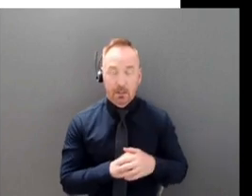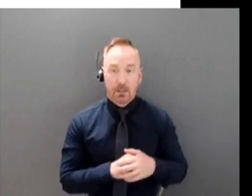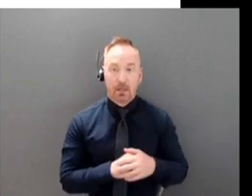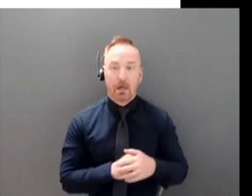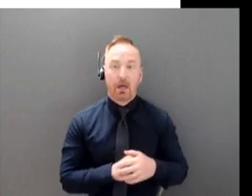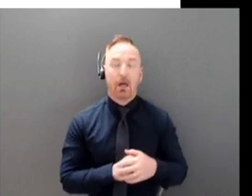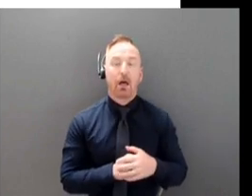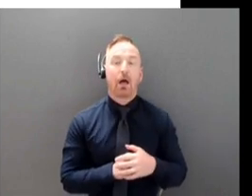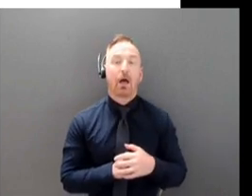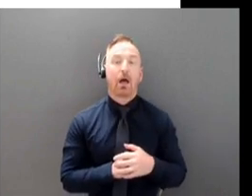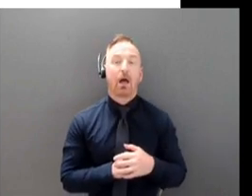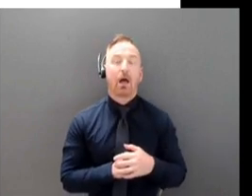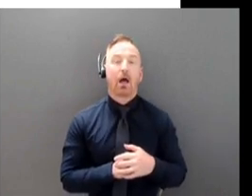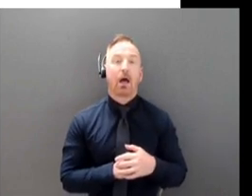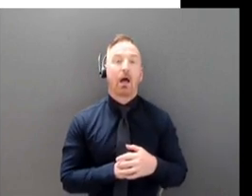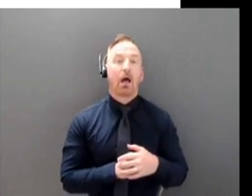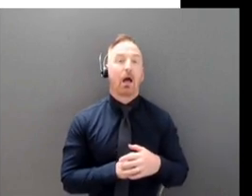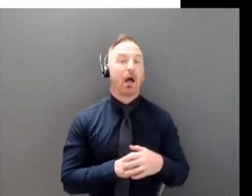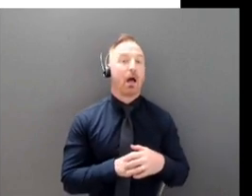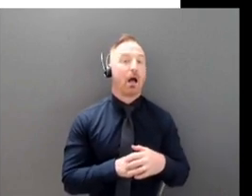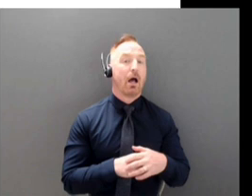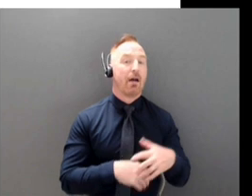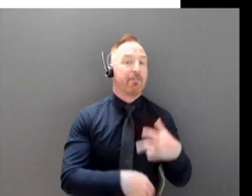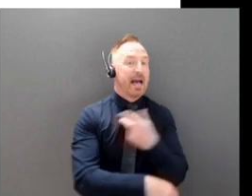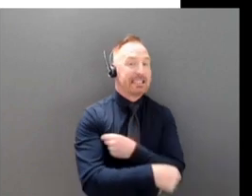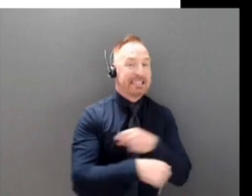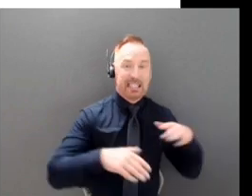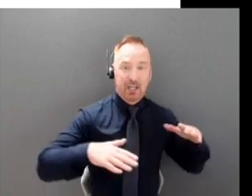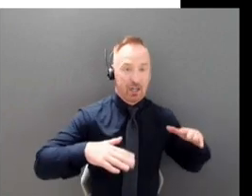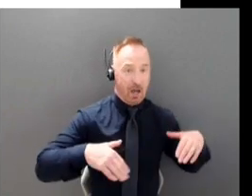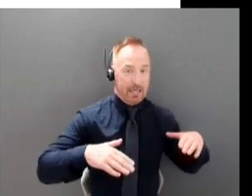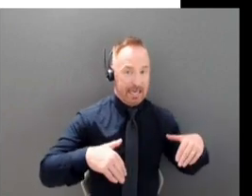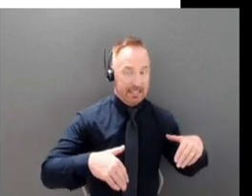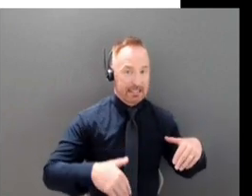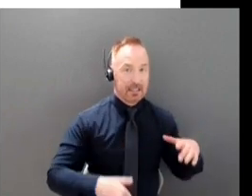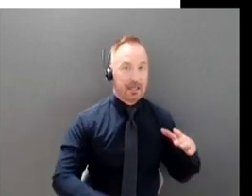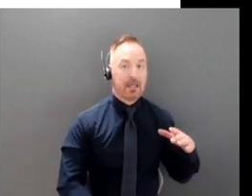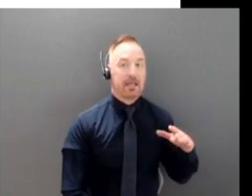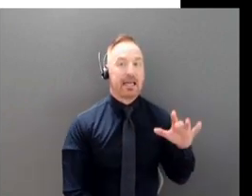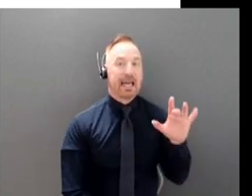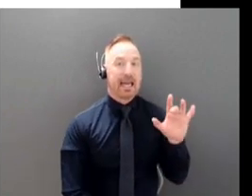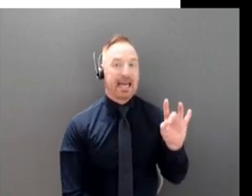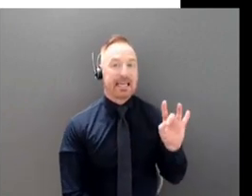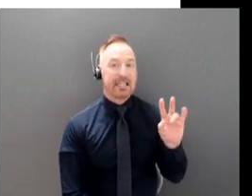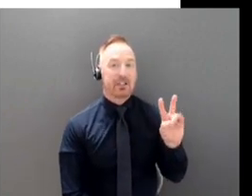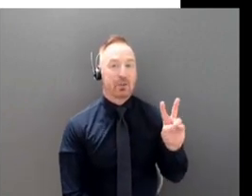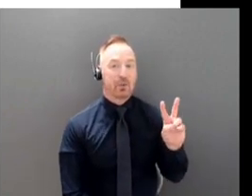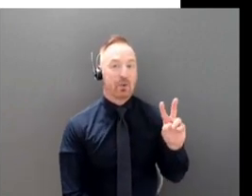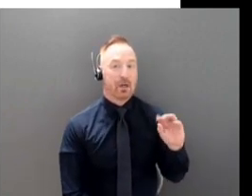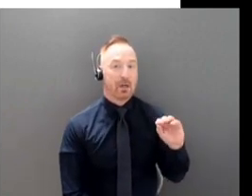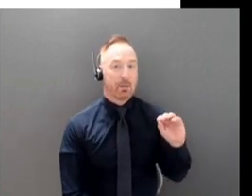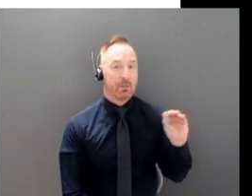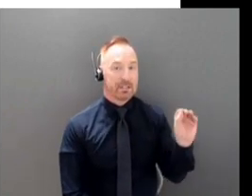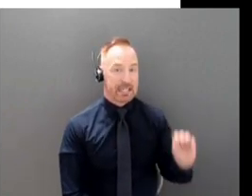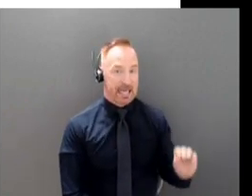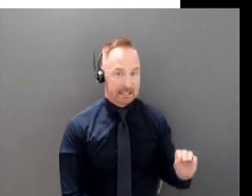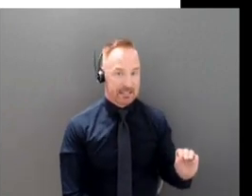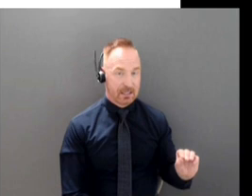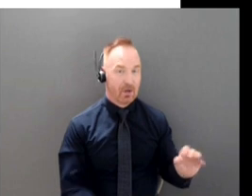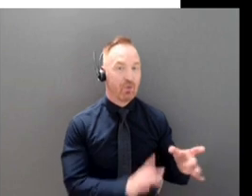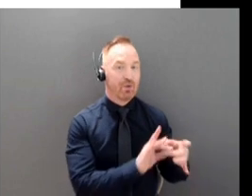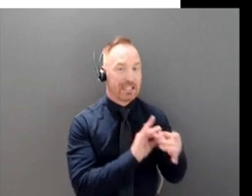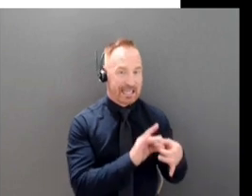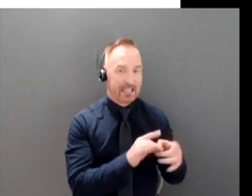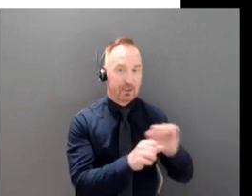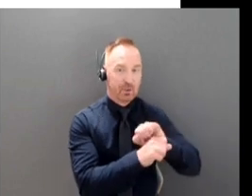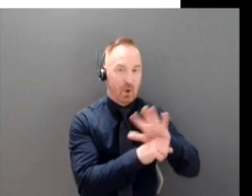those who are unvaccinated comprise 82% of cases. Those who are